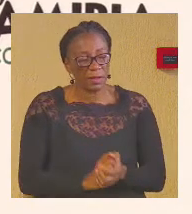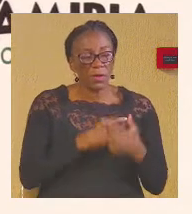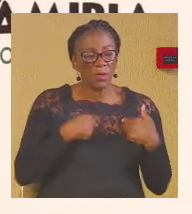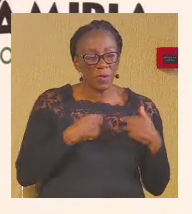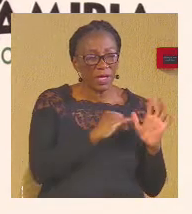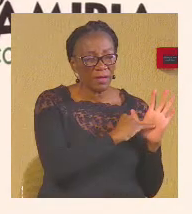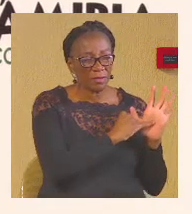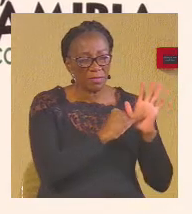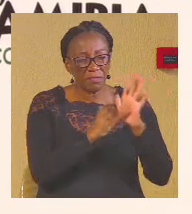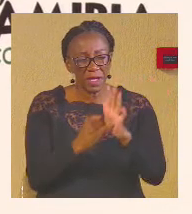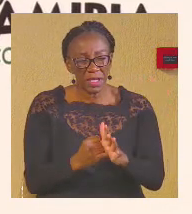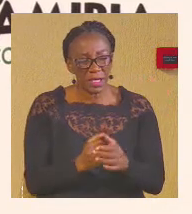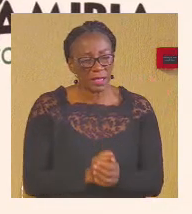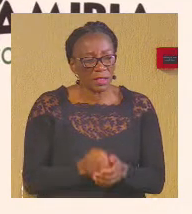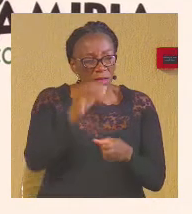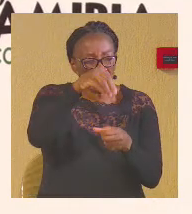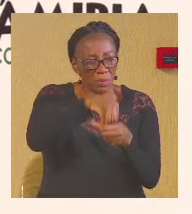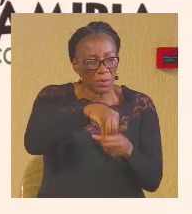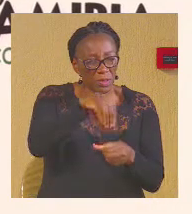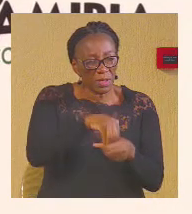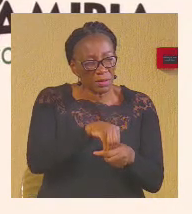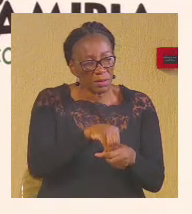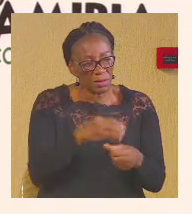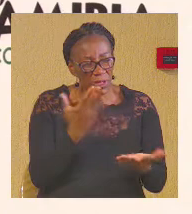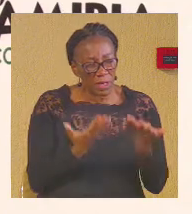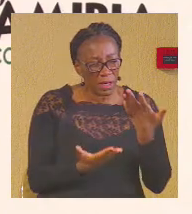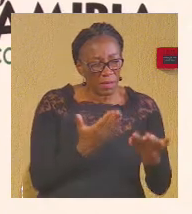we need to recruit about